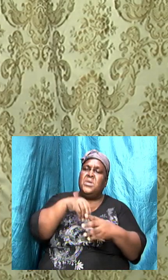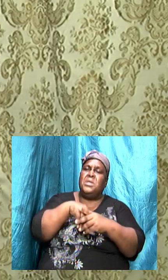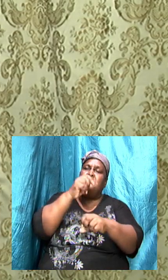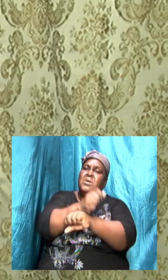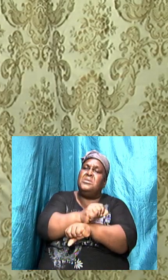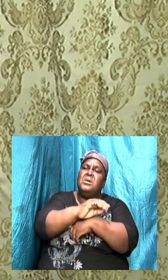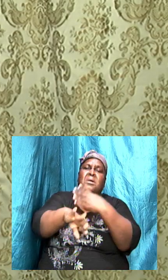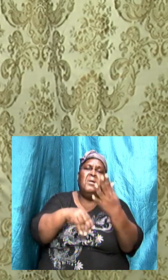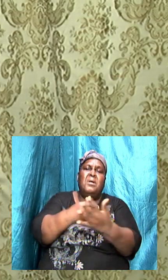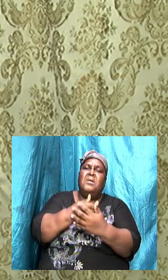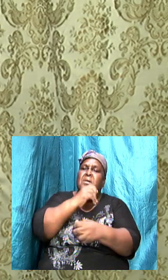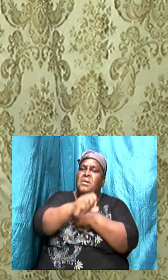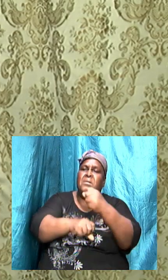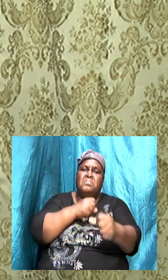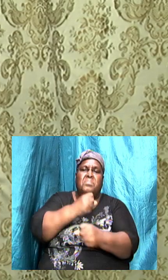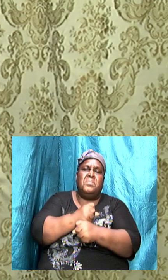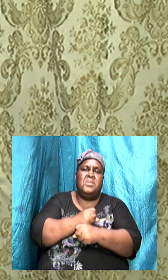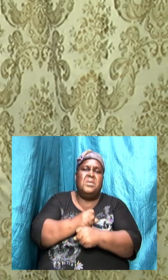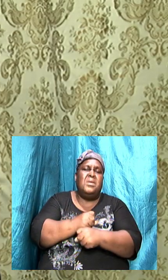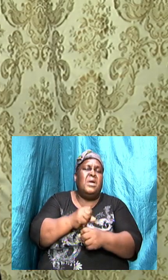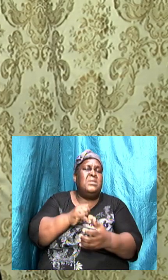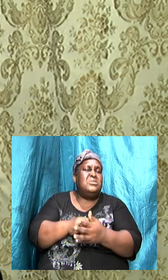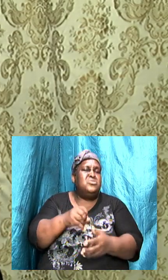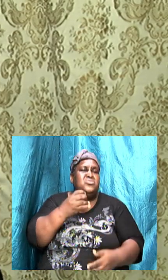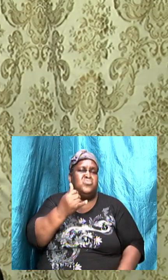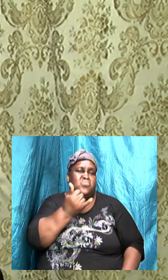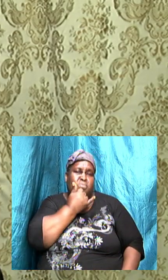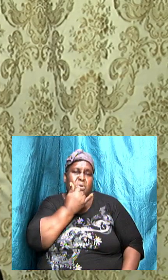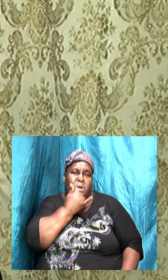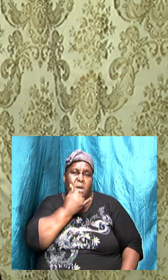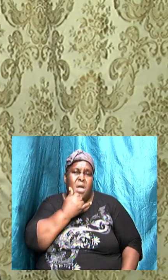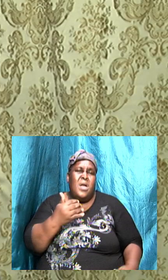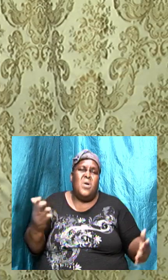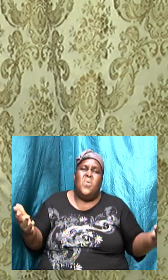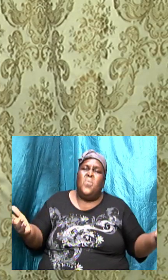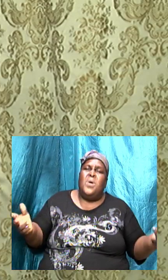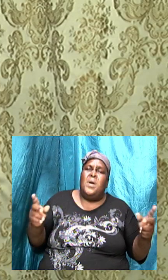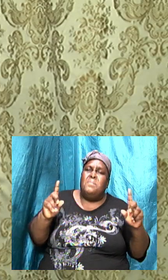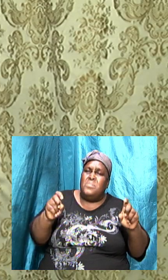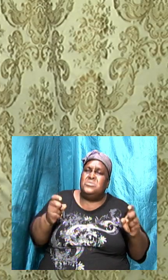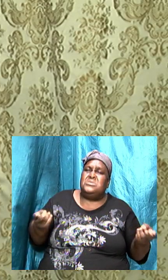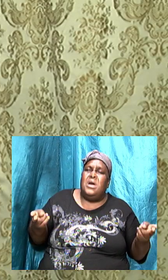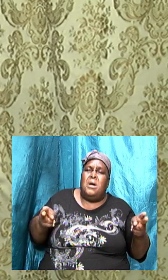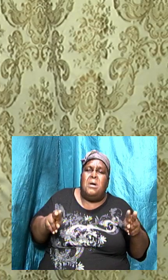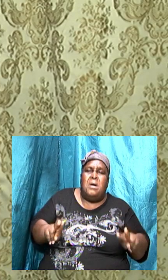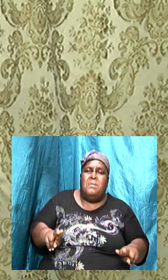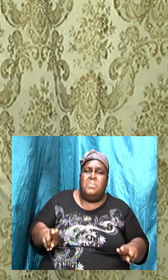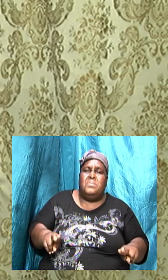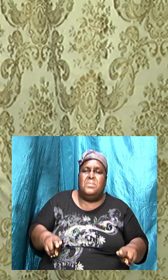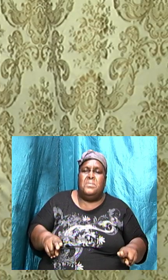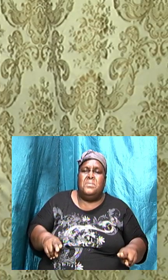And it is wrong. And what's supposed to happen is that